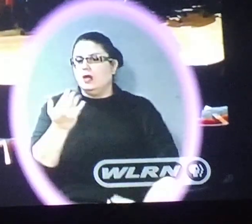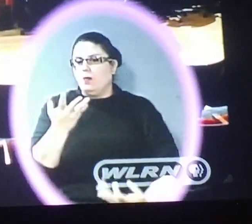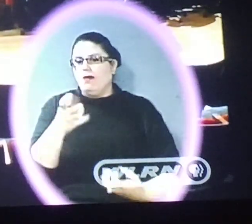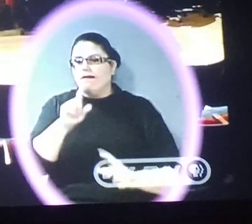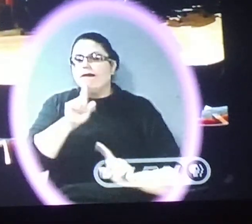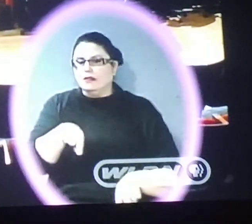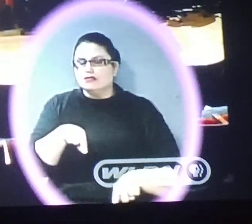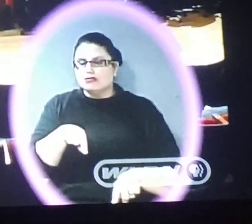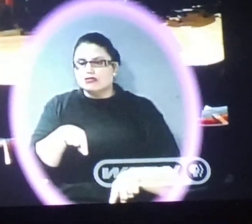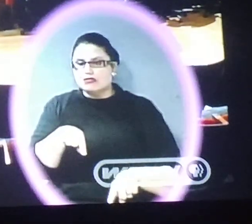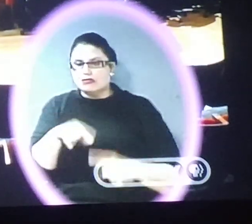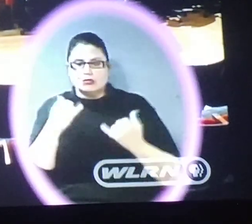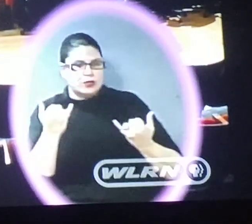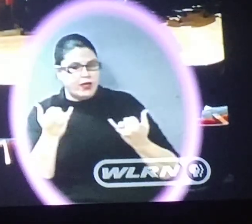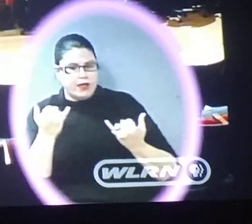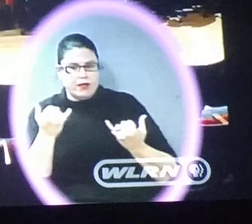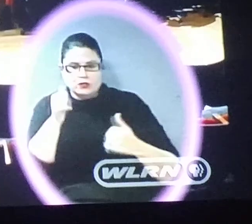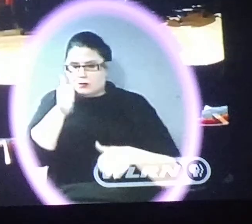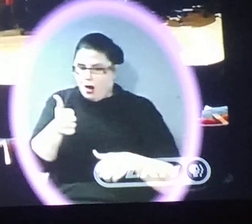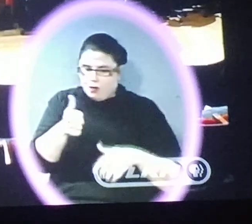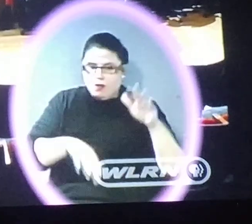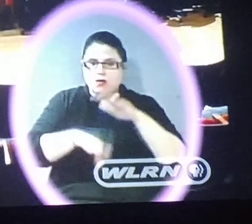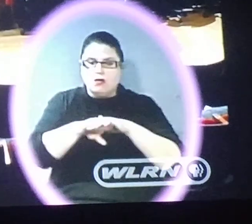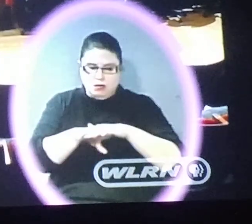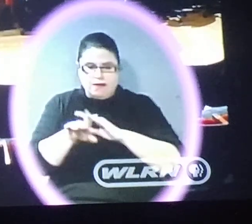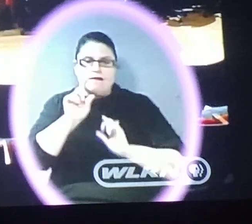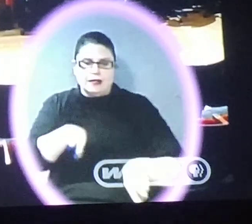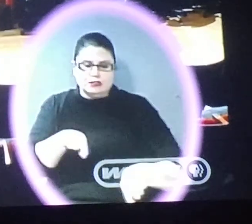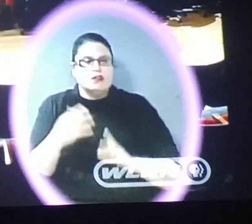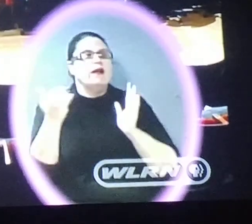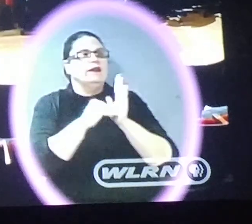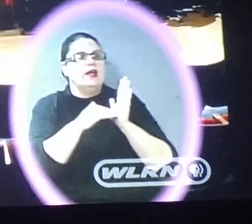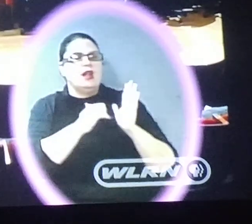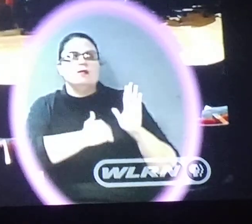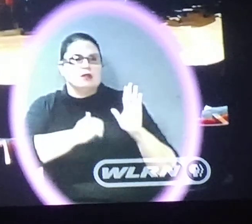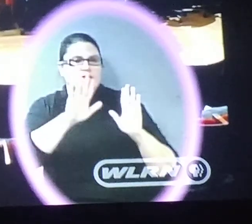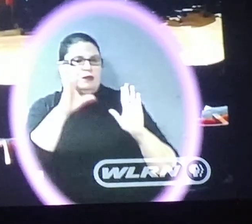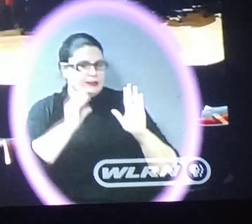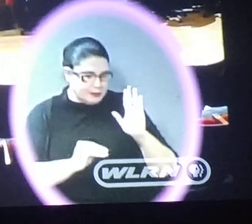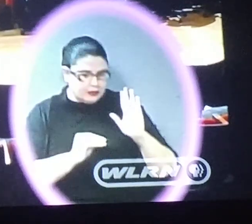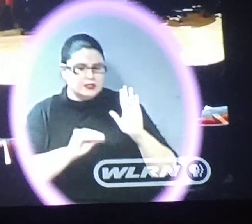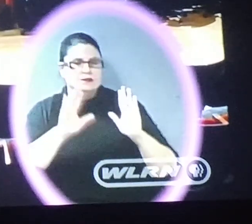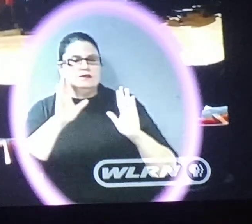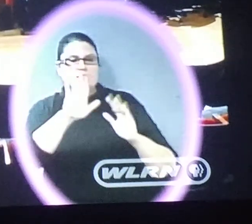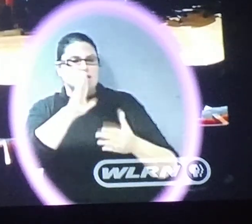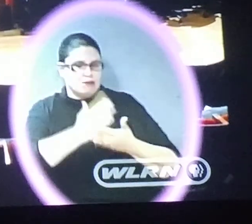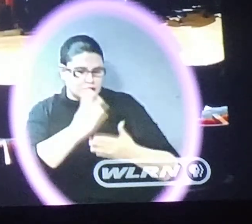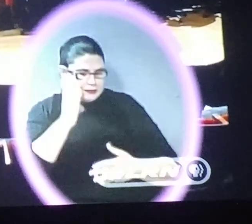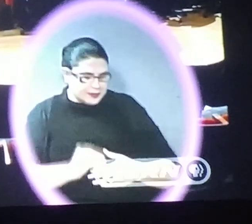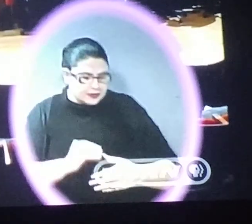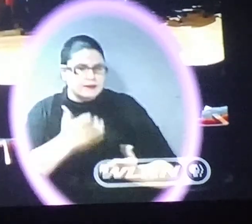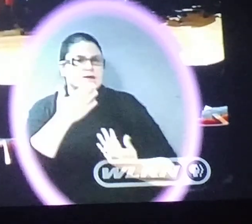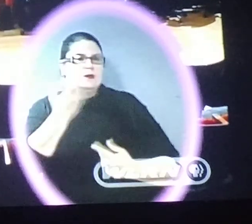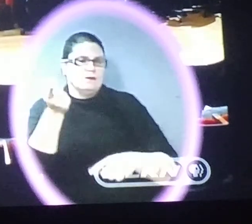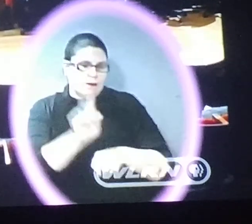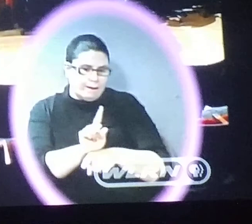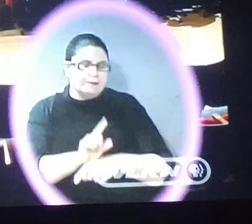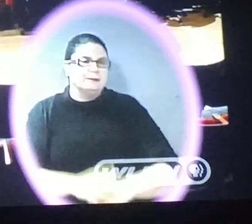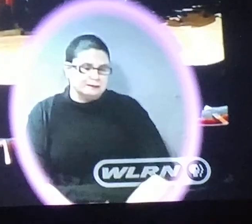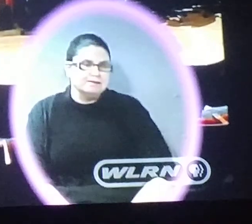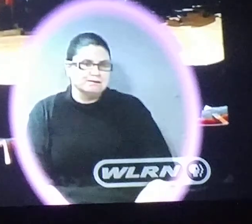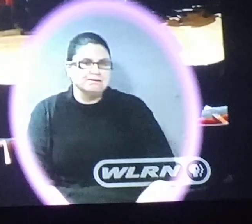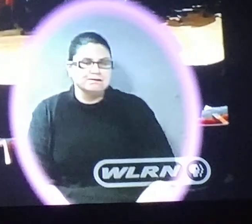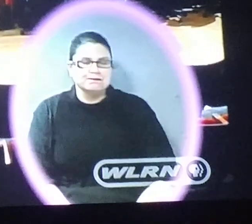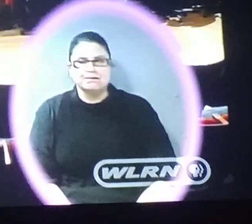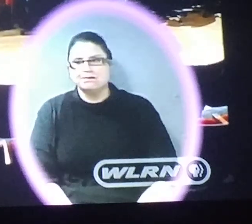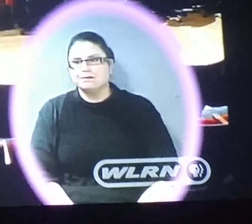like to respond by tomorrow. Thank you very much. Thank you, ma'am, and I'm sorry again for what you've gone through and for what your daughter has gone through. Thank you for coming tonight.